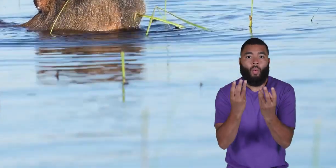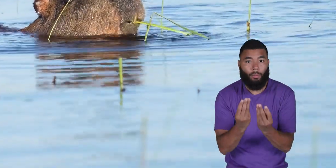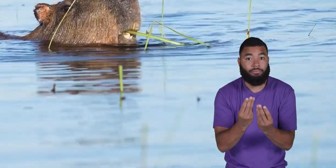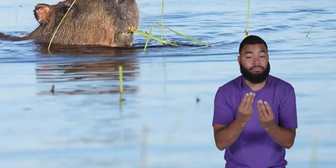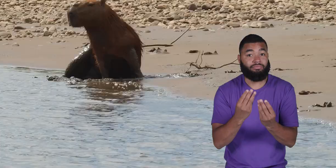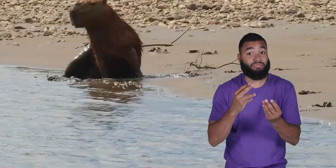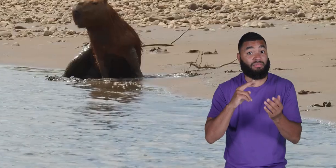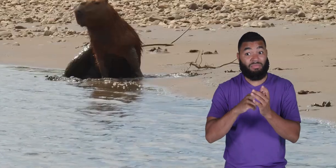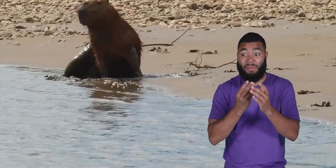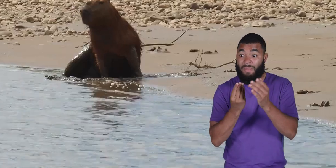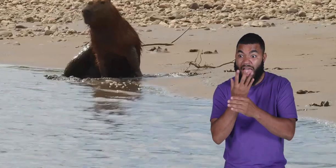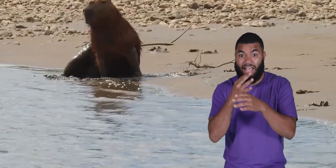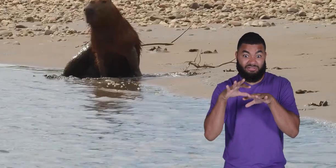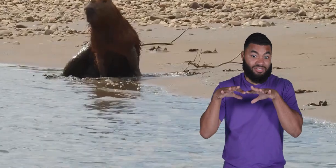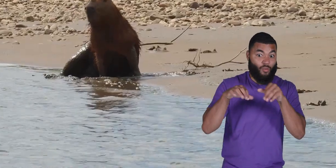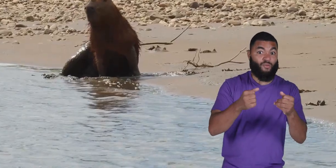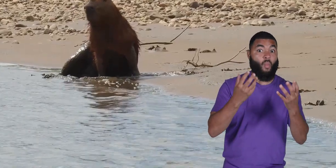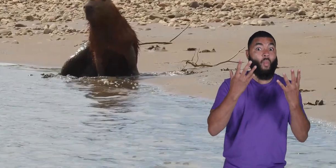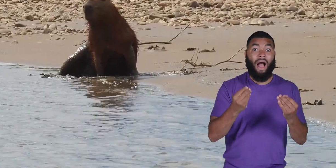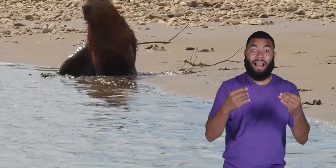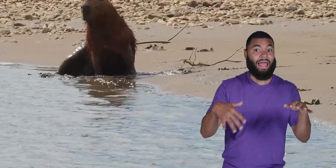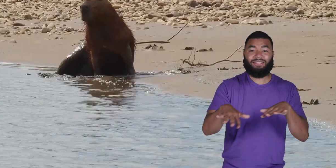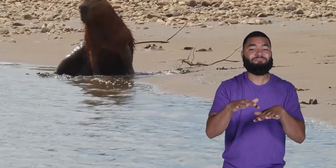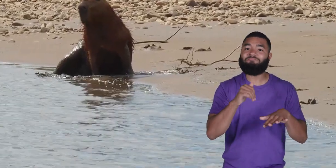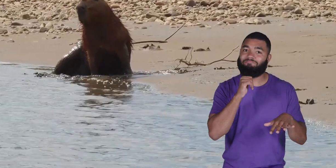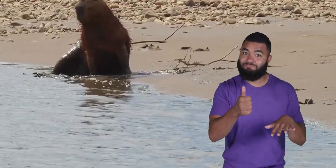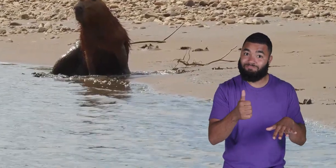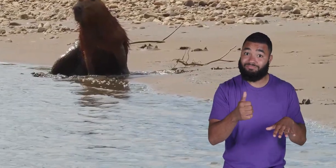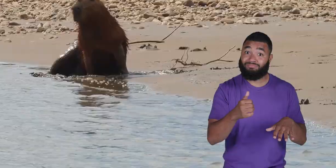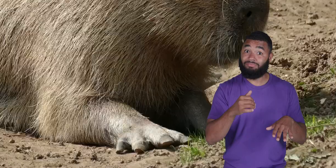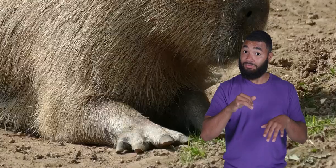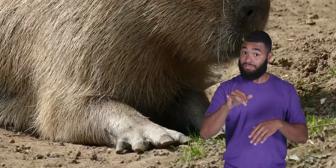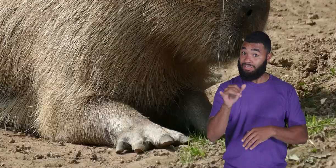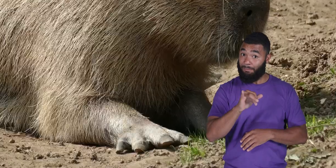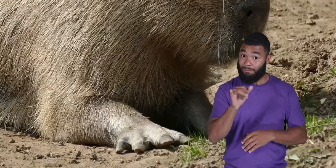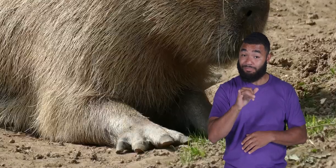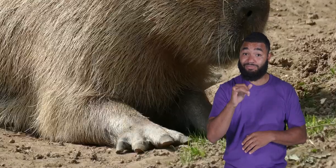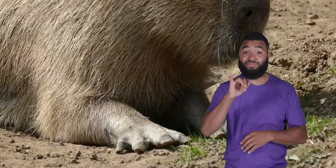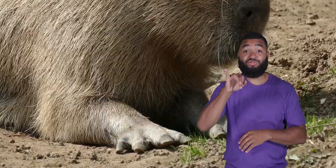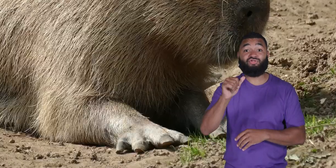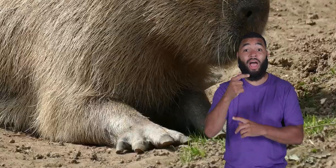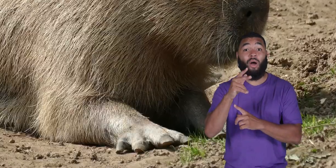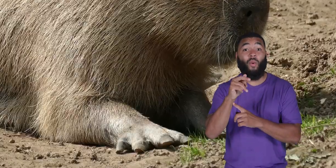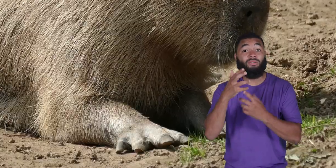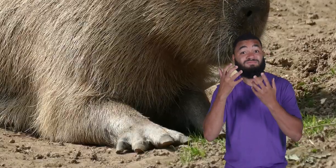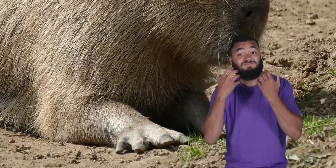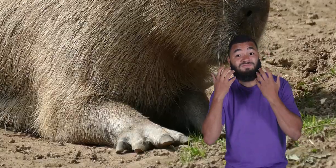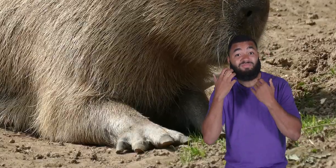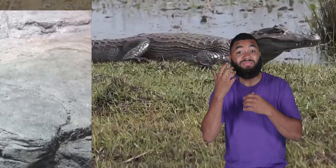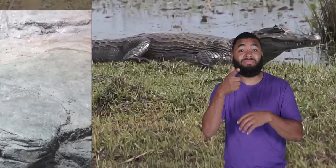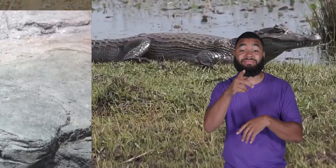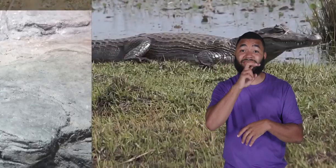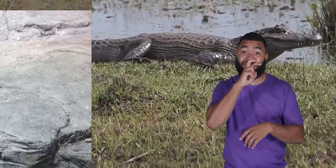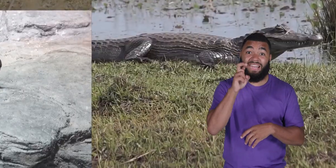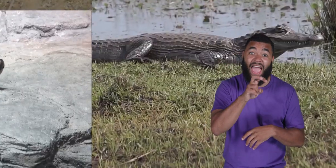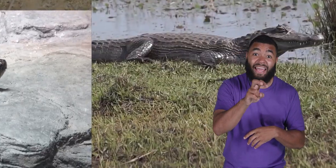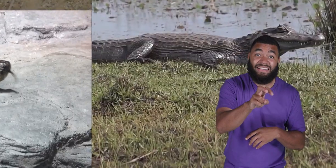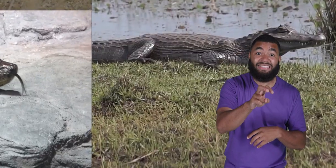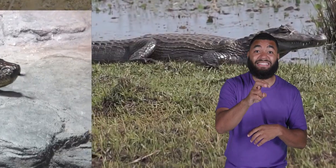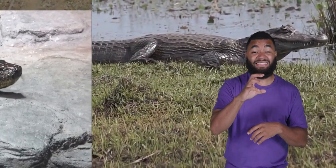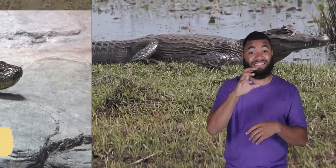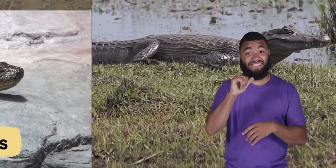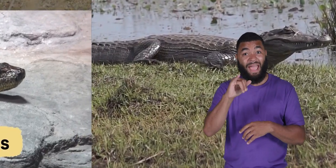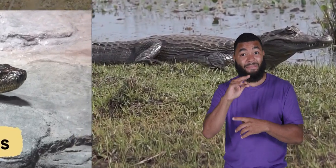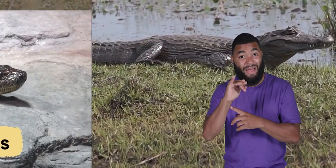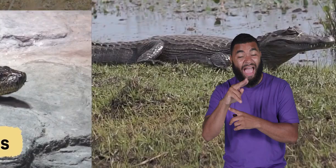plants this prevents certain plants from taking over wetlands they are also a food source for predators like jaguars